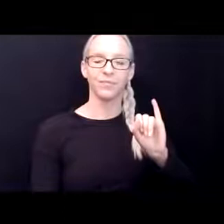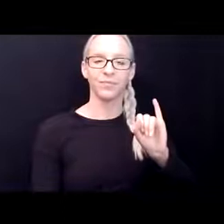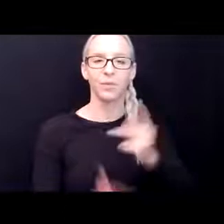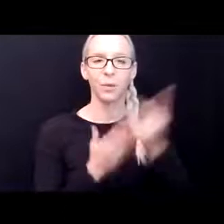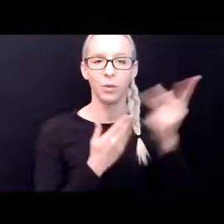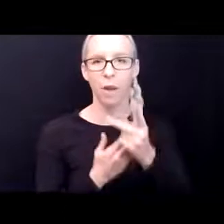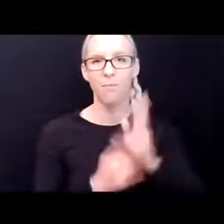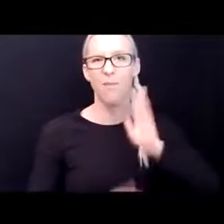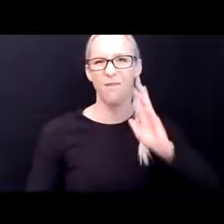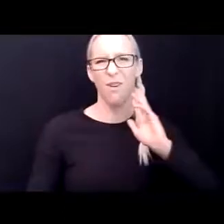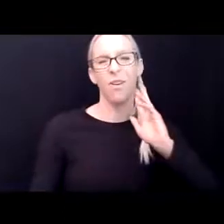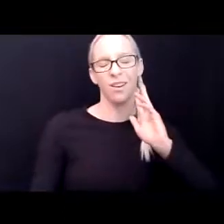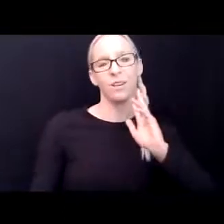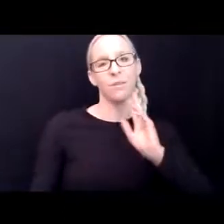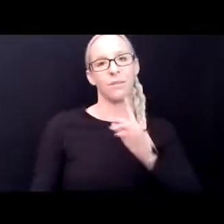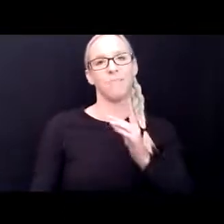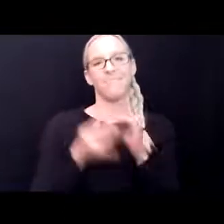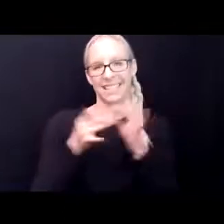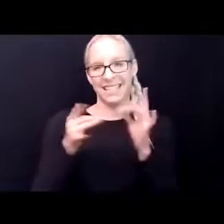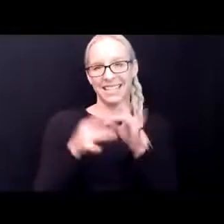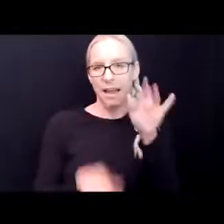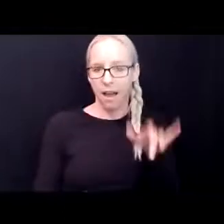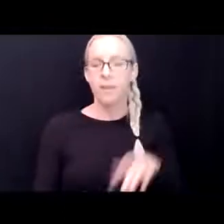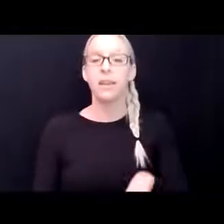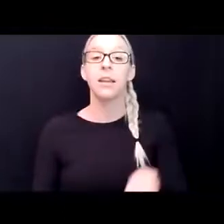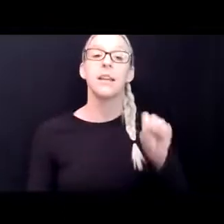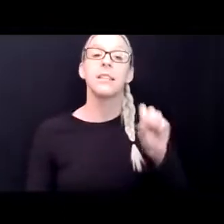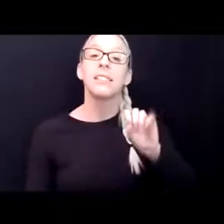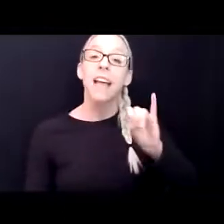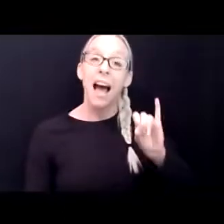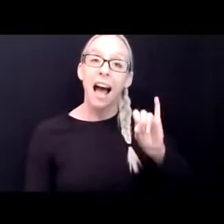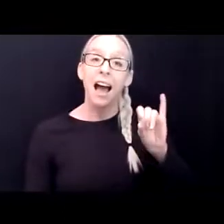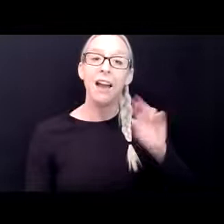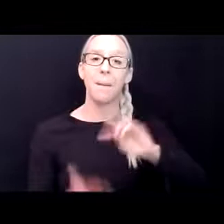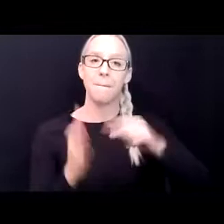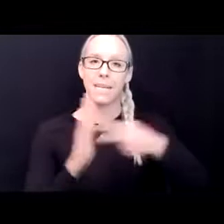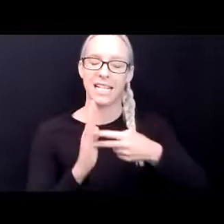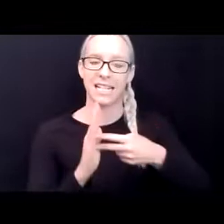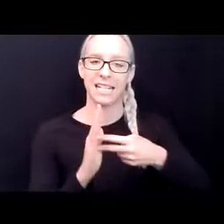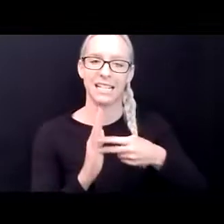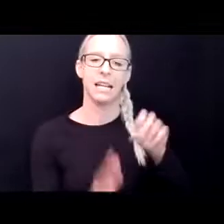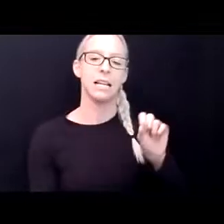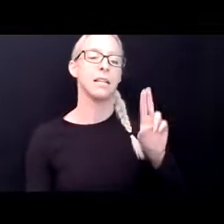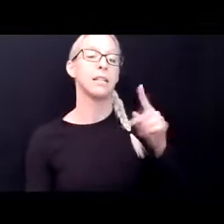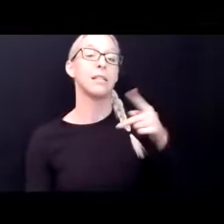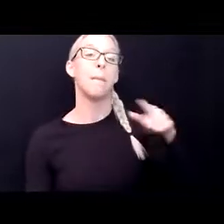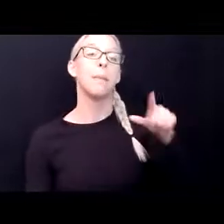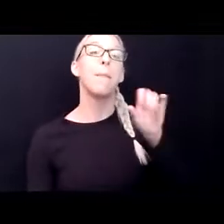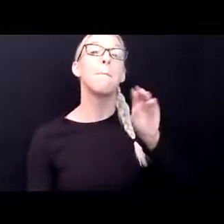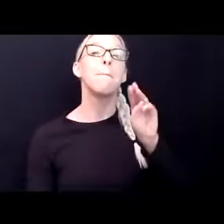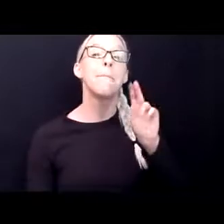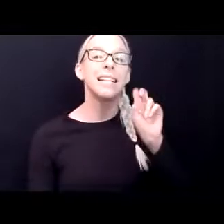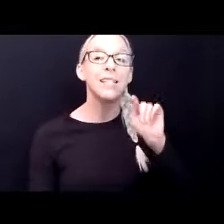mentioned that earlier in the program. SSI stands for Supplemental Security Income. This